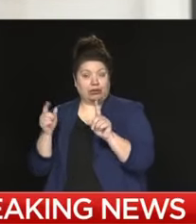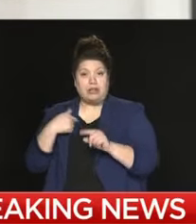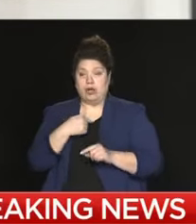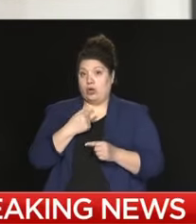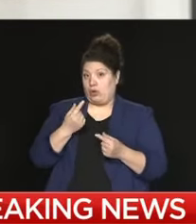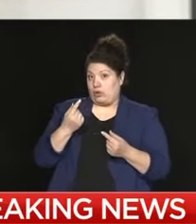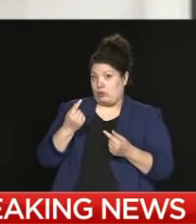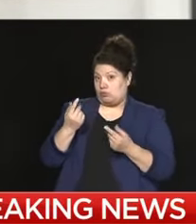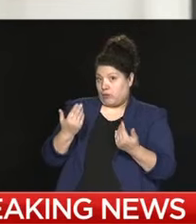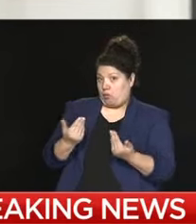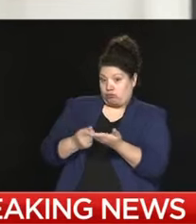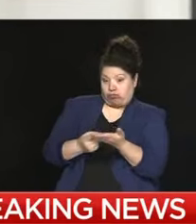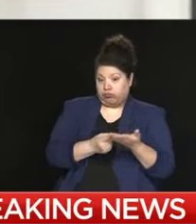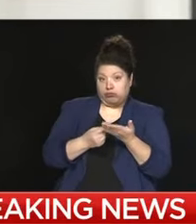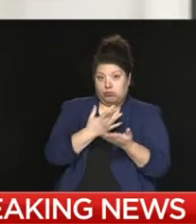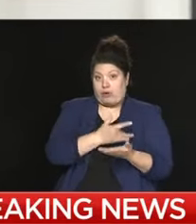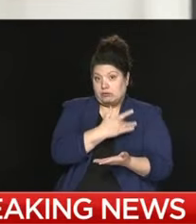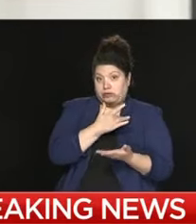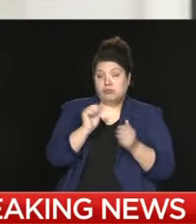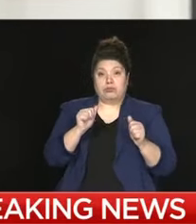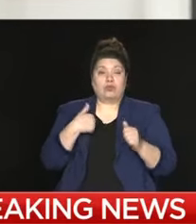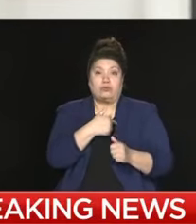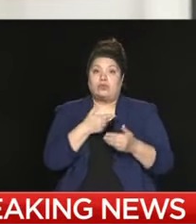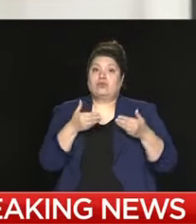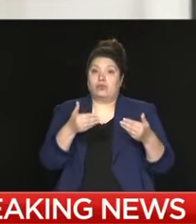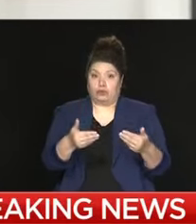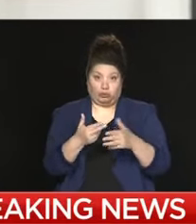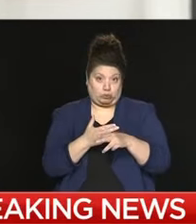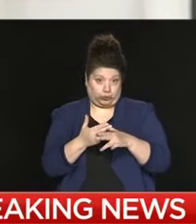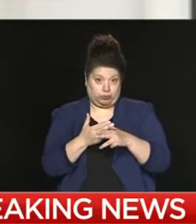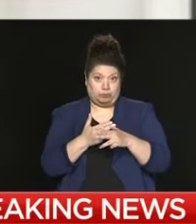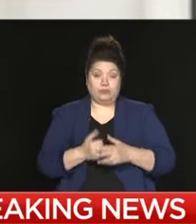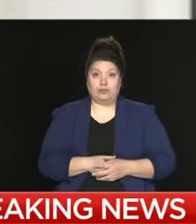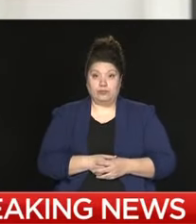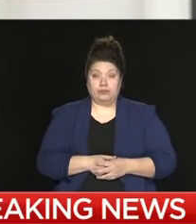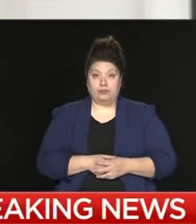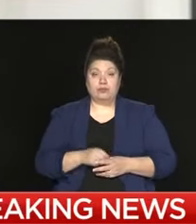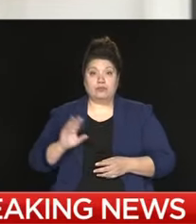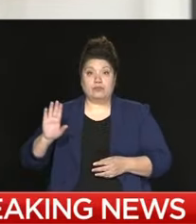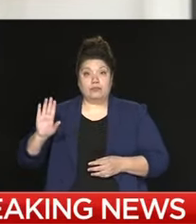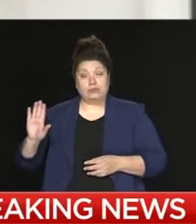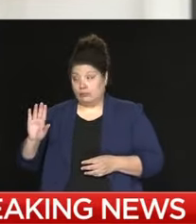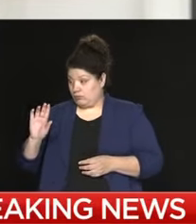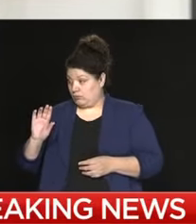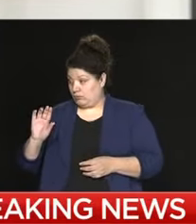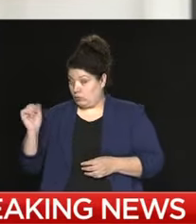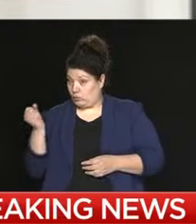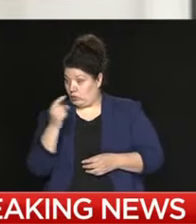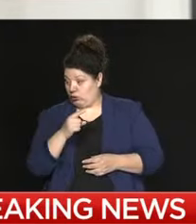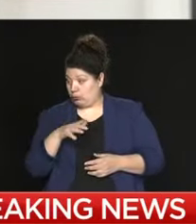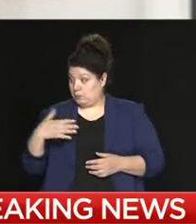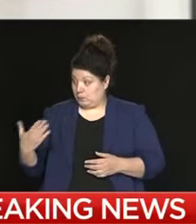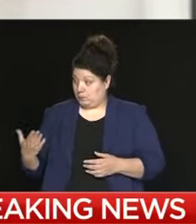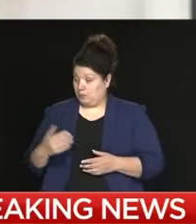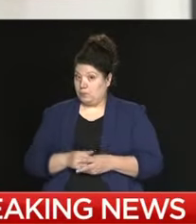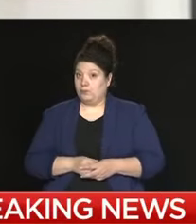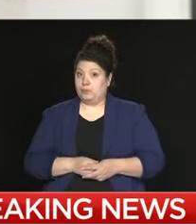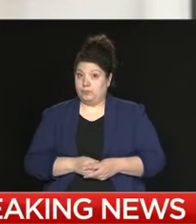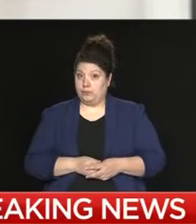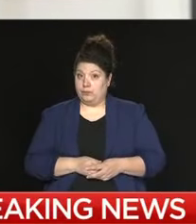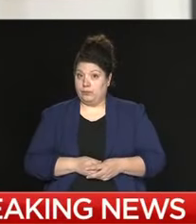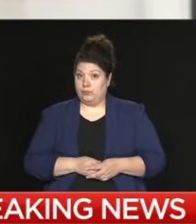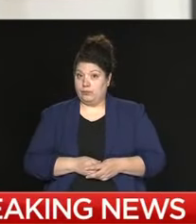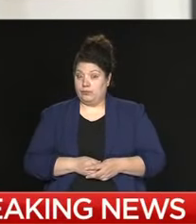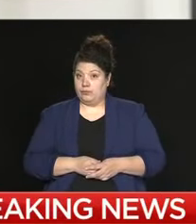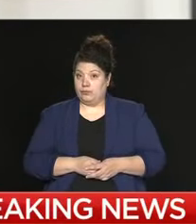an agreement with all the provinces, and we should be able to move forward soon. Opérateur, prochaine question. Thank you.